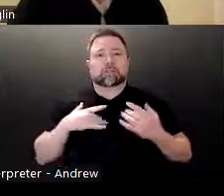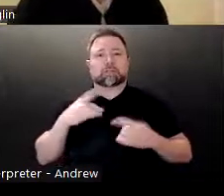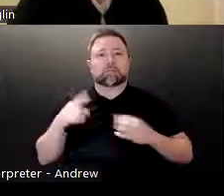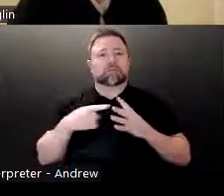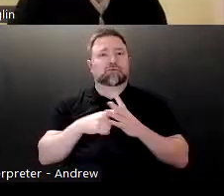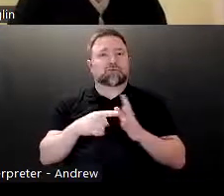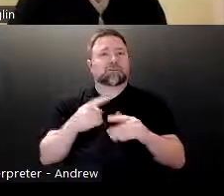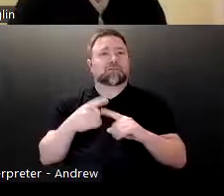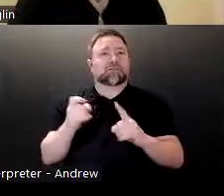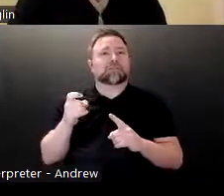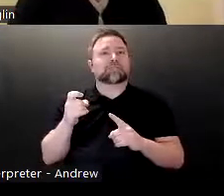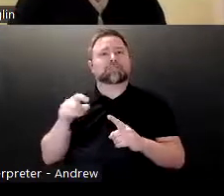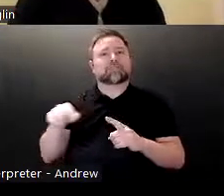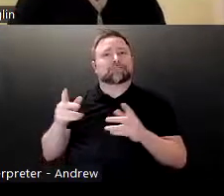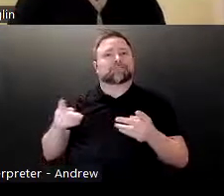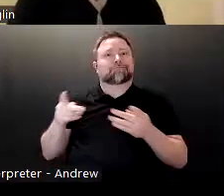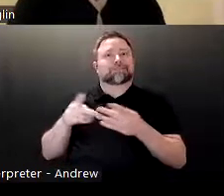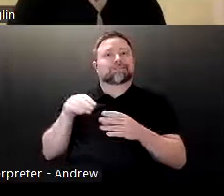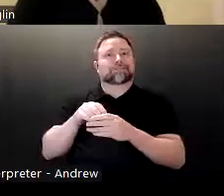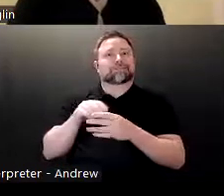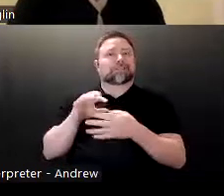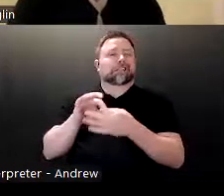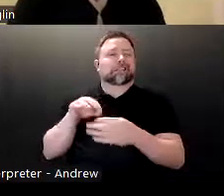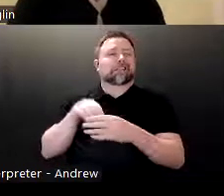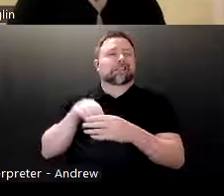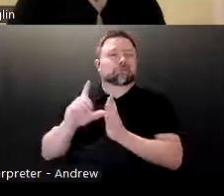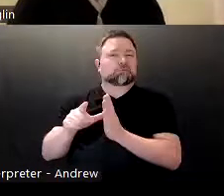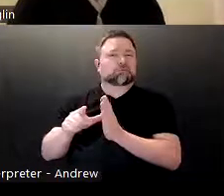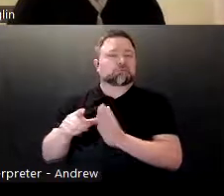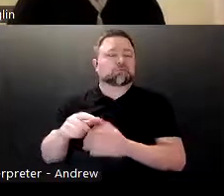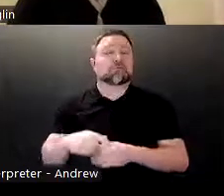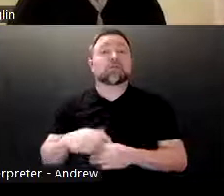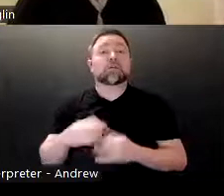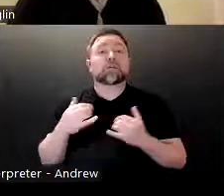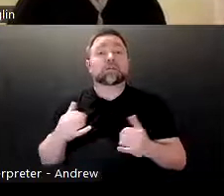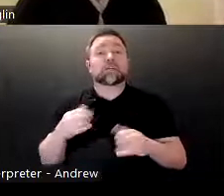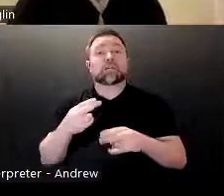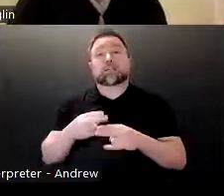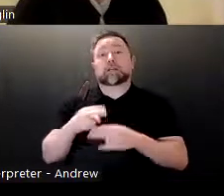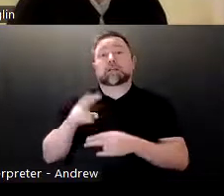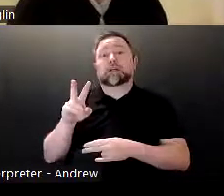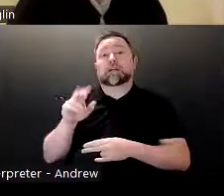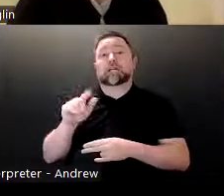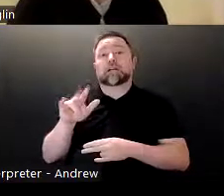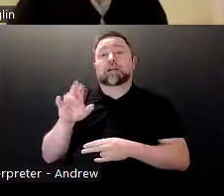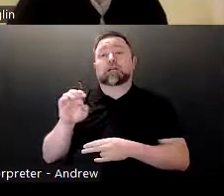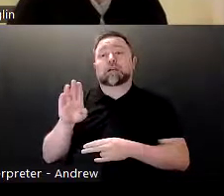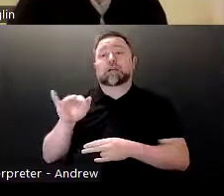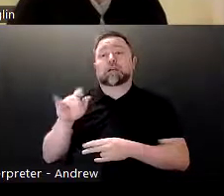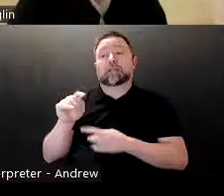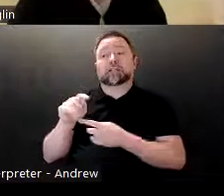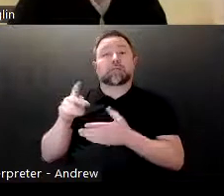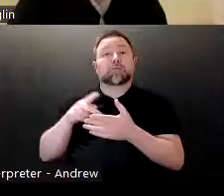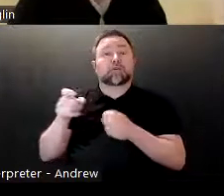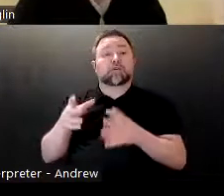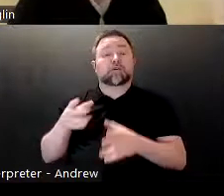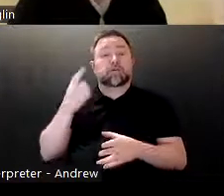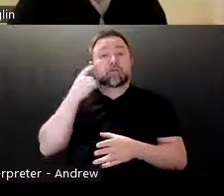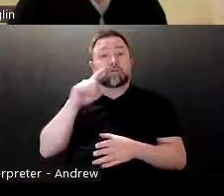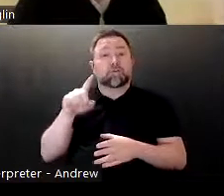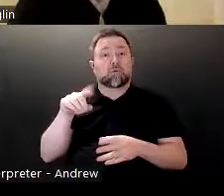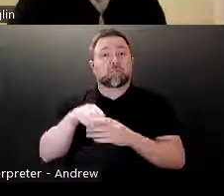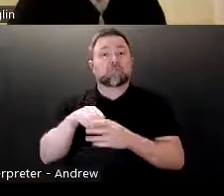links in the chat we'll share later. Today with me is Valerie Balint, the program manager of the Historic Artist Homes and